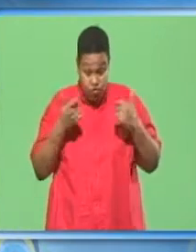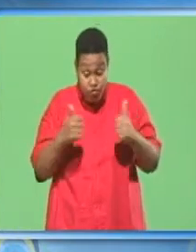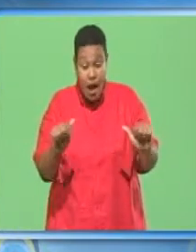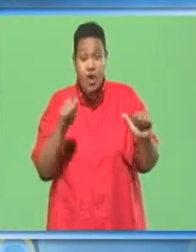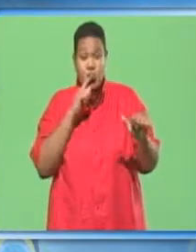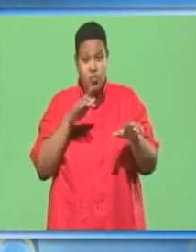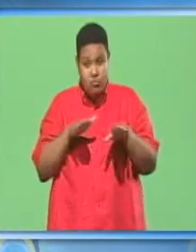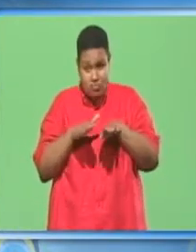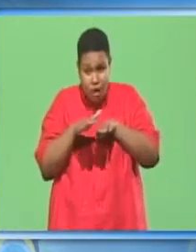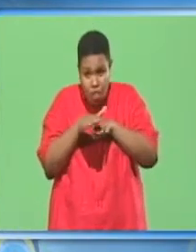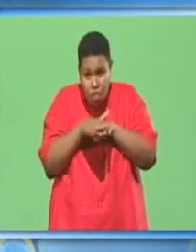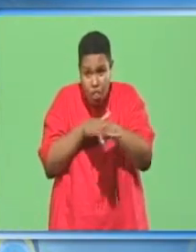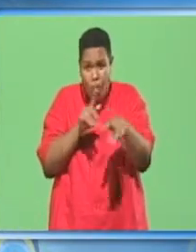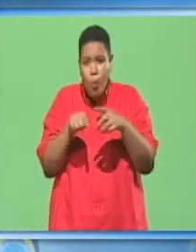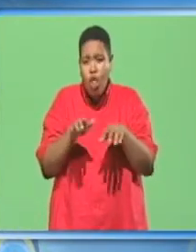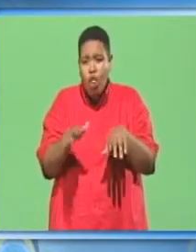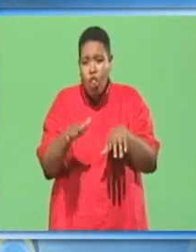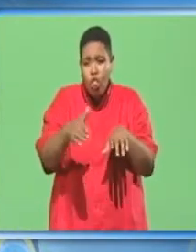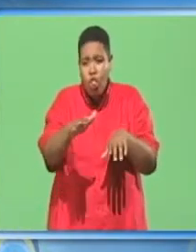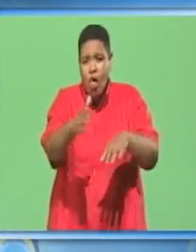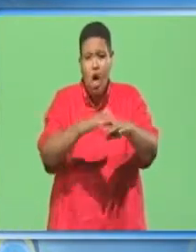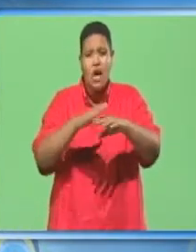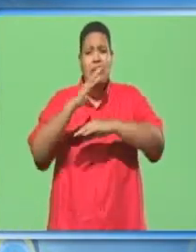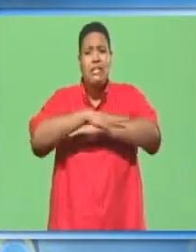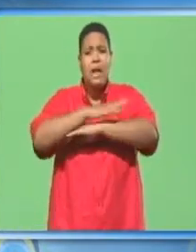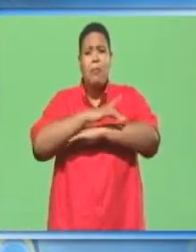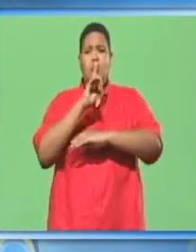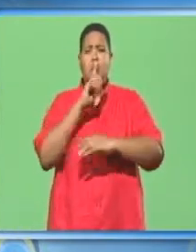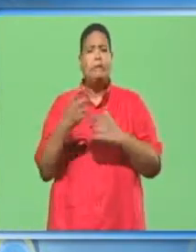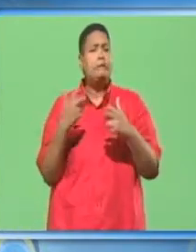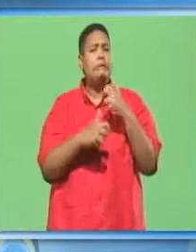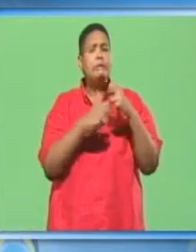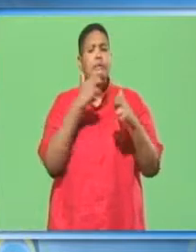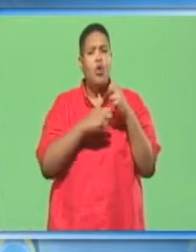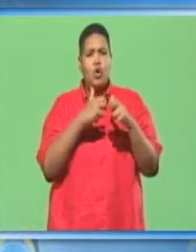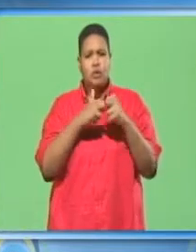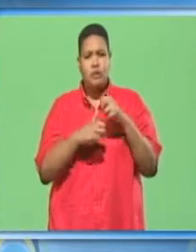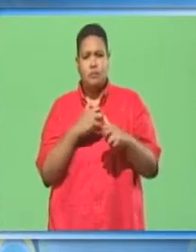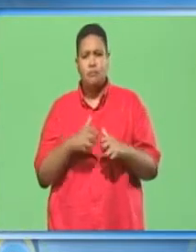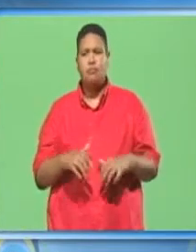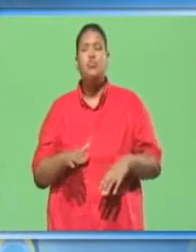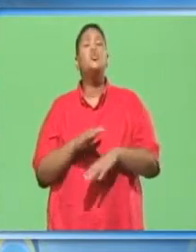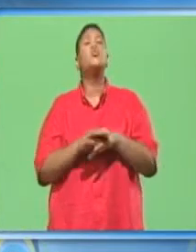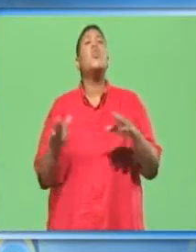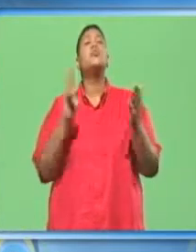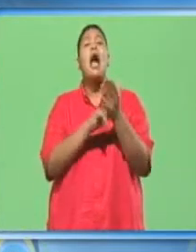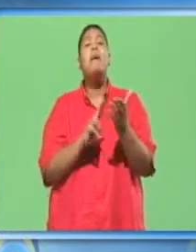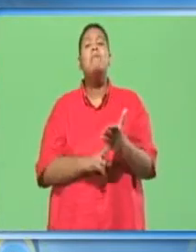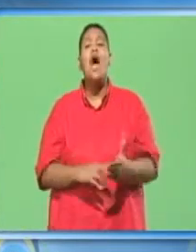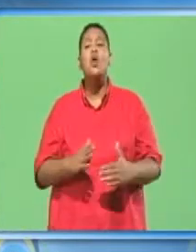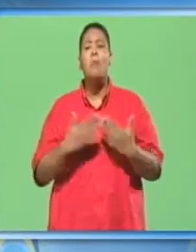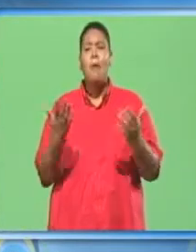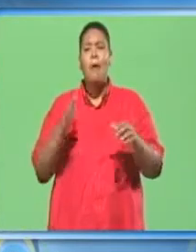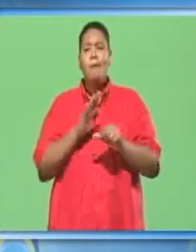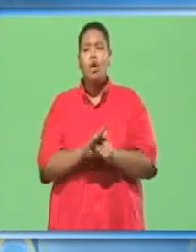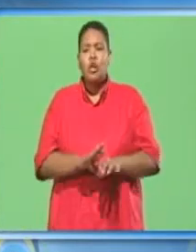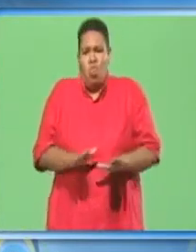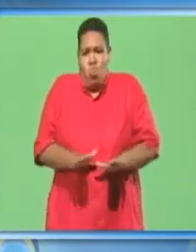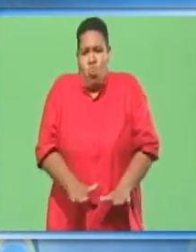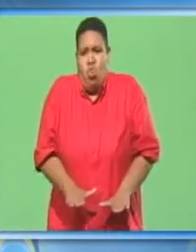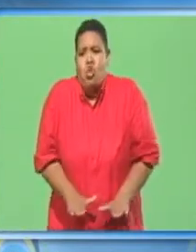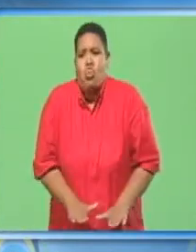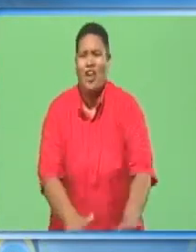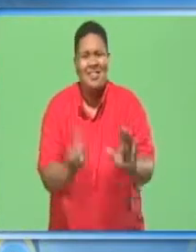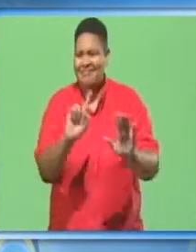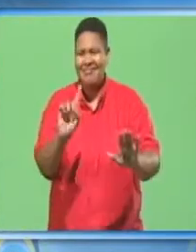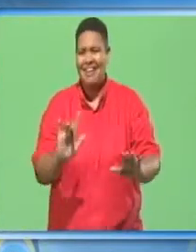stock when it is rocking on the table is extremely difficult. Do not apply too much downward pressure on the wood, as